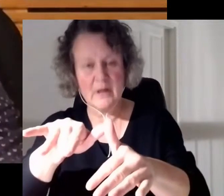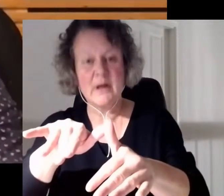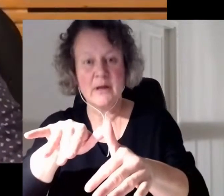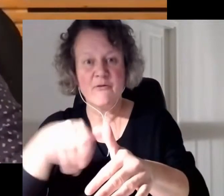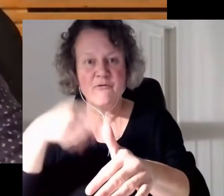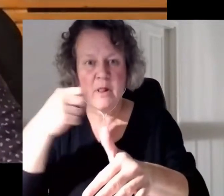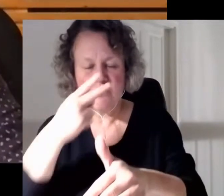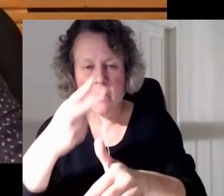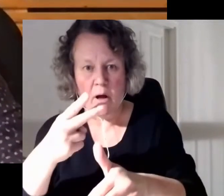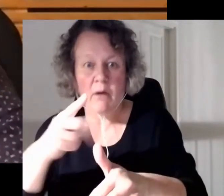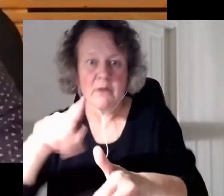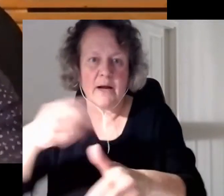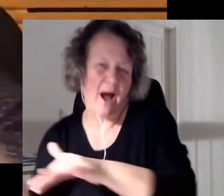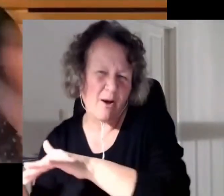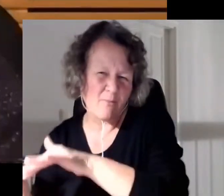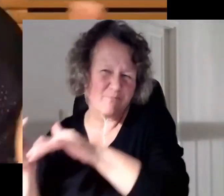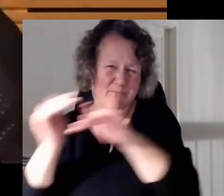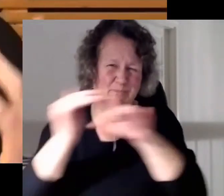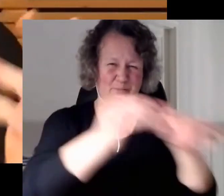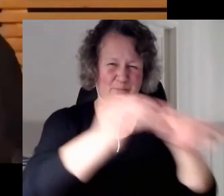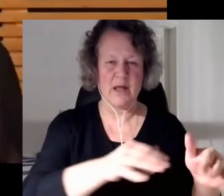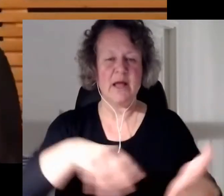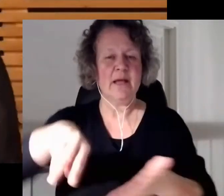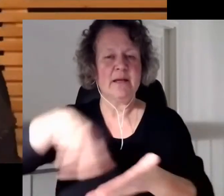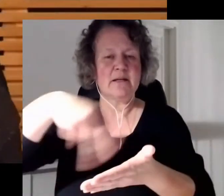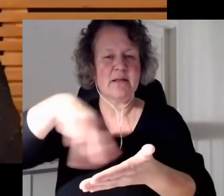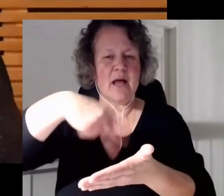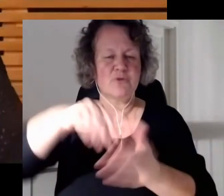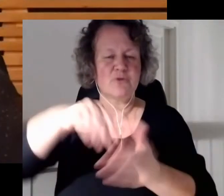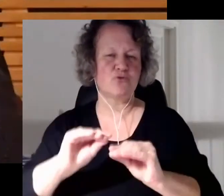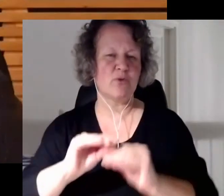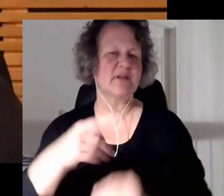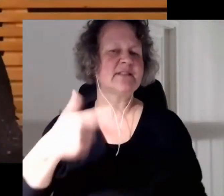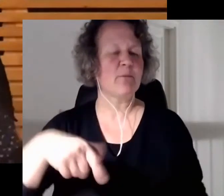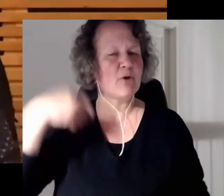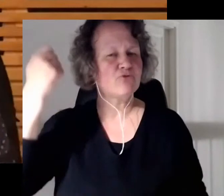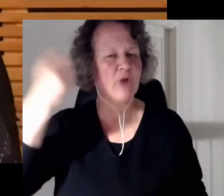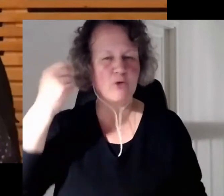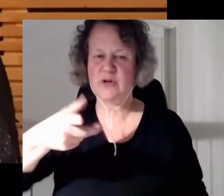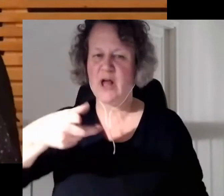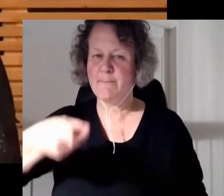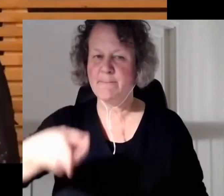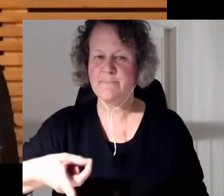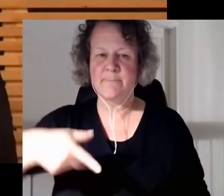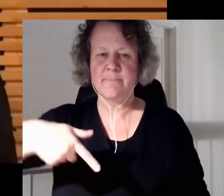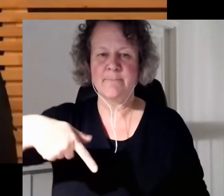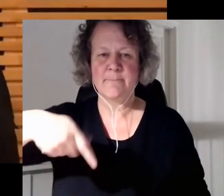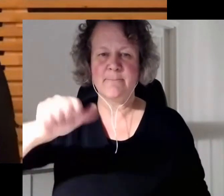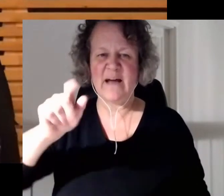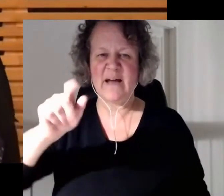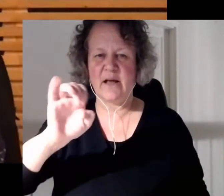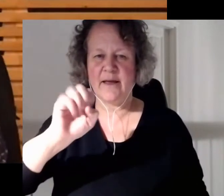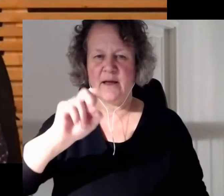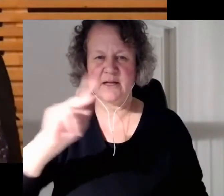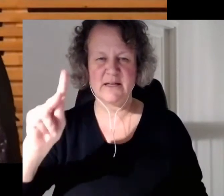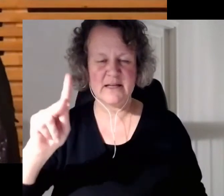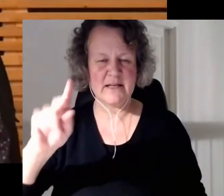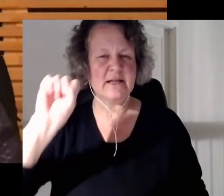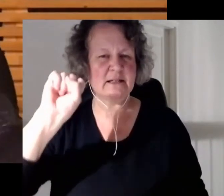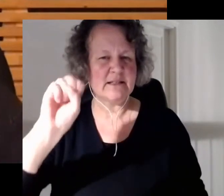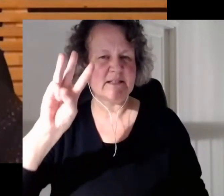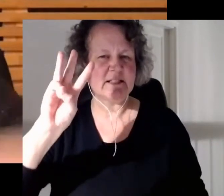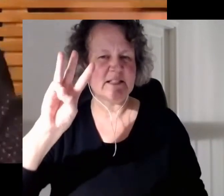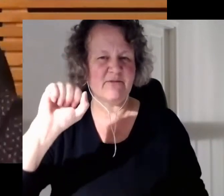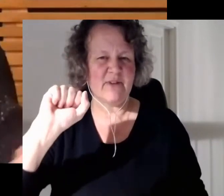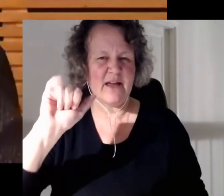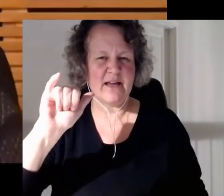dancing schools, and people were full with enthusiasm. Patrick Swayze, he got to know somebody in a